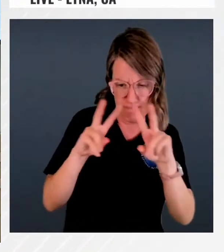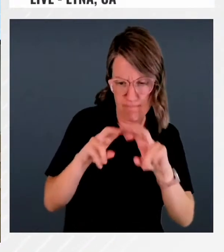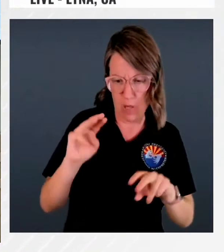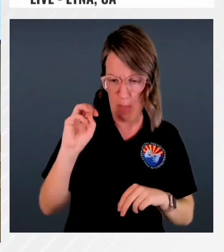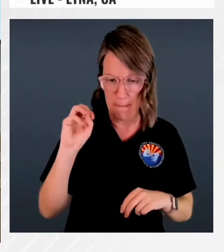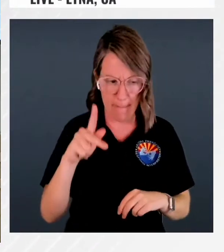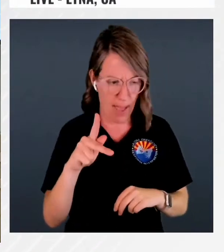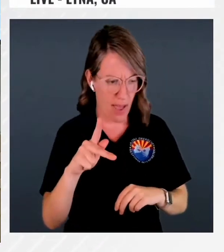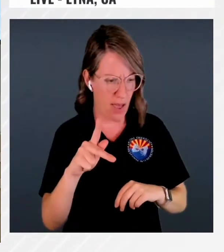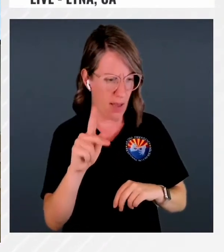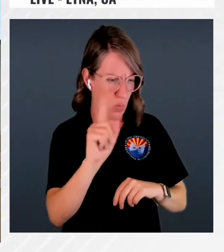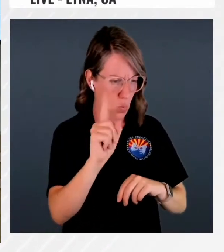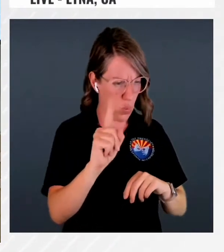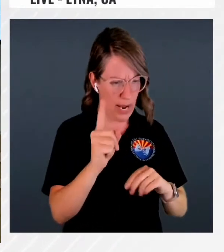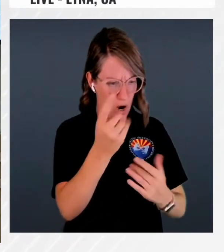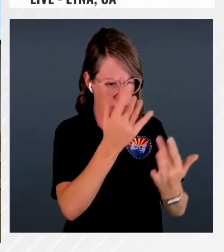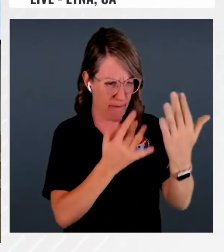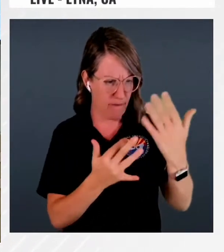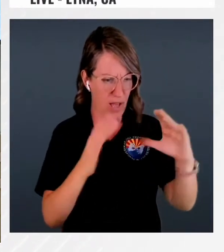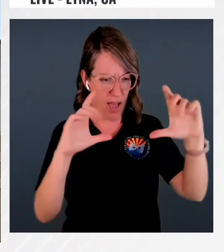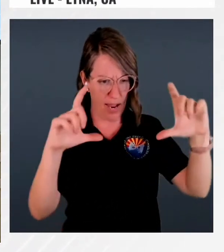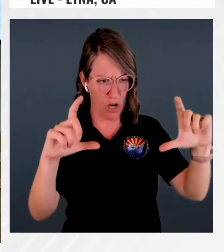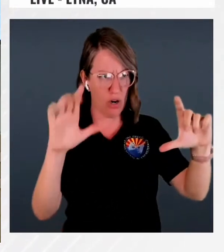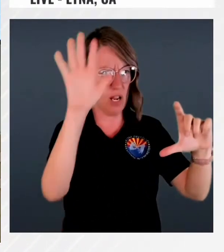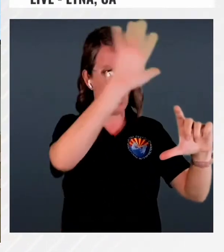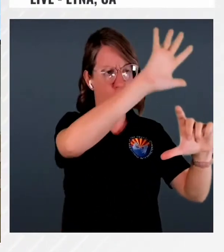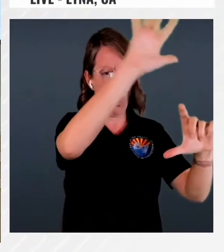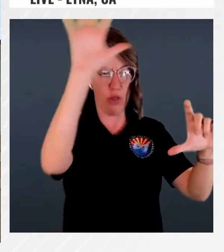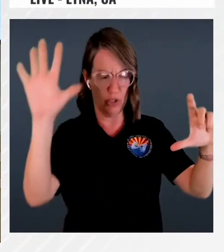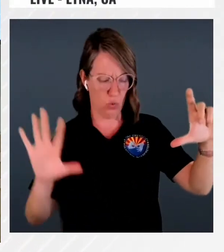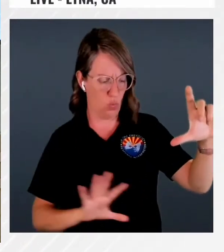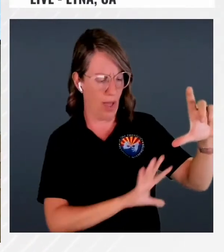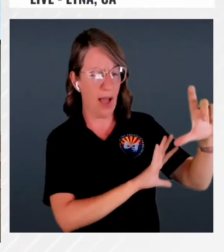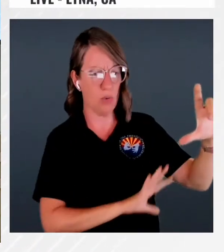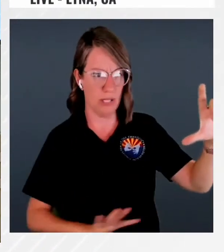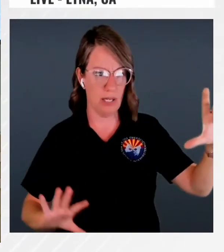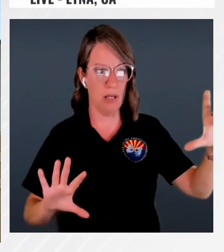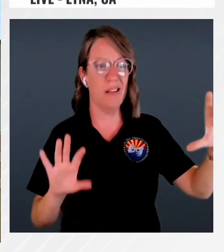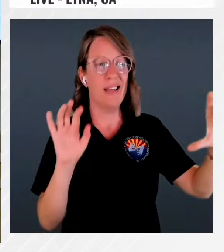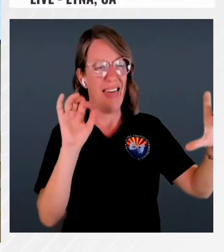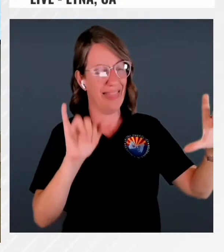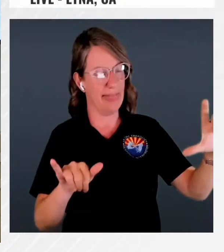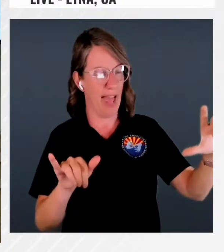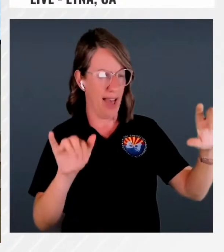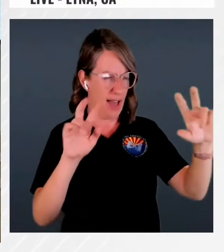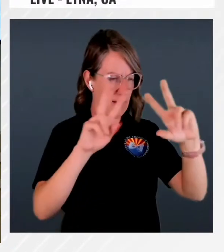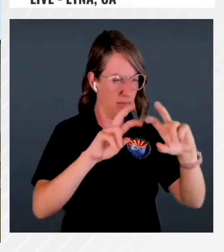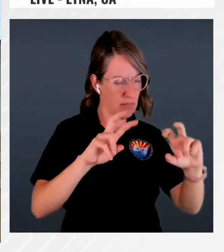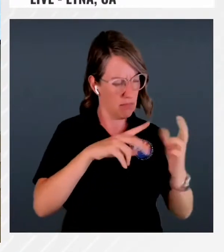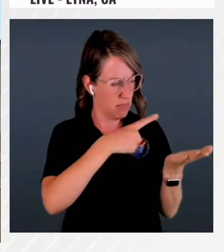then around the surroundings. And that dictates what we can do as far as